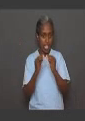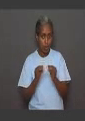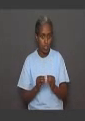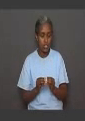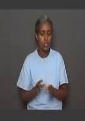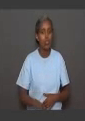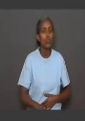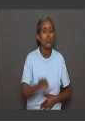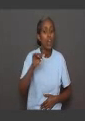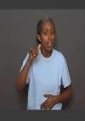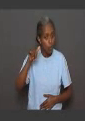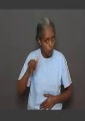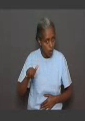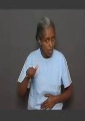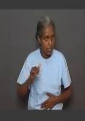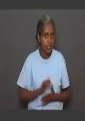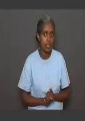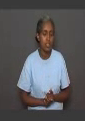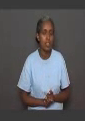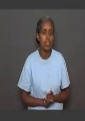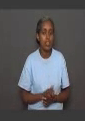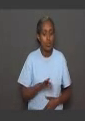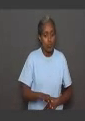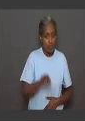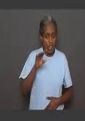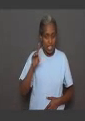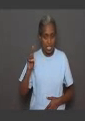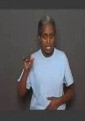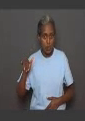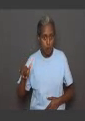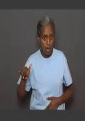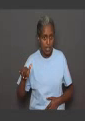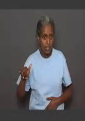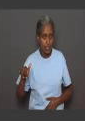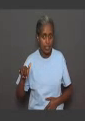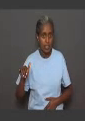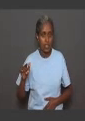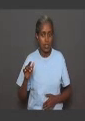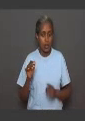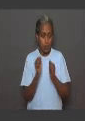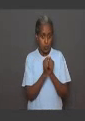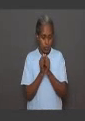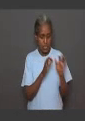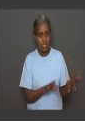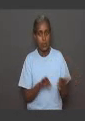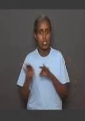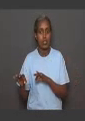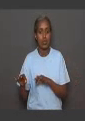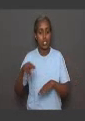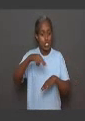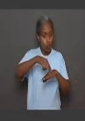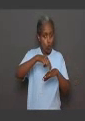to find y. To find dy, we substitute the